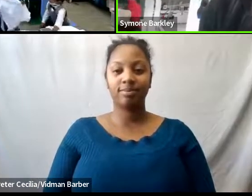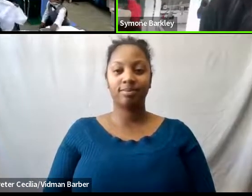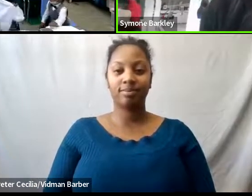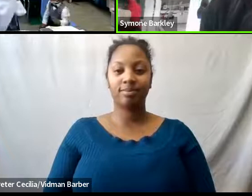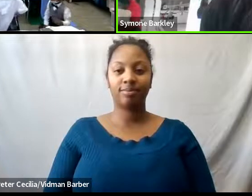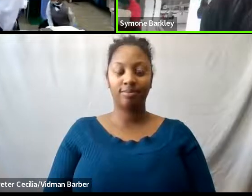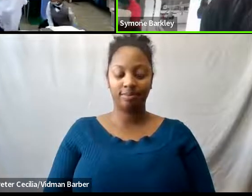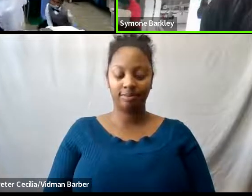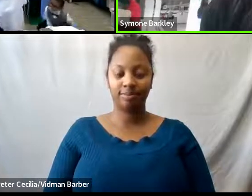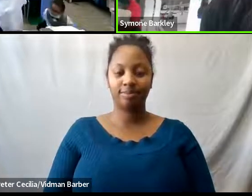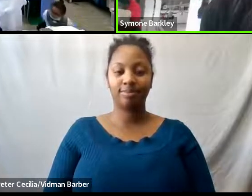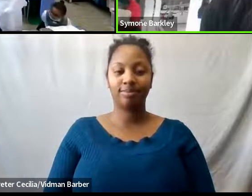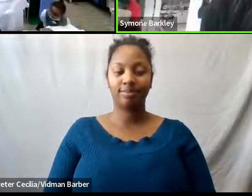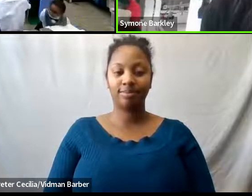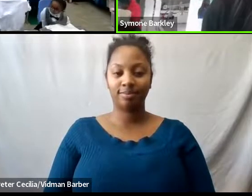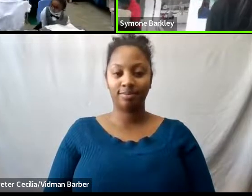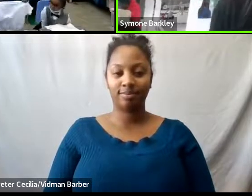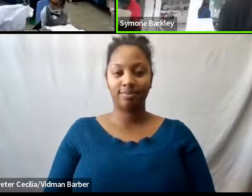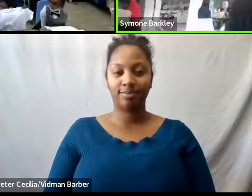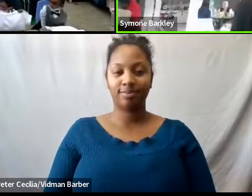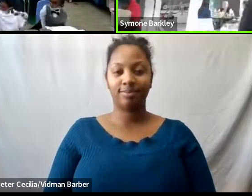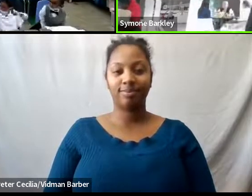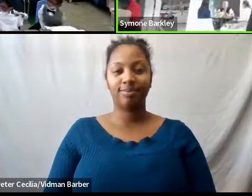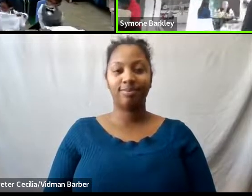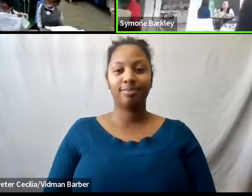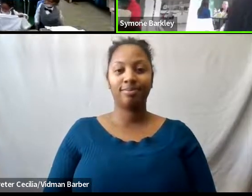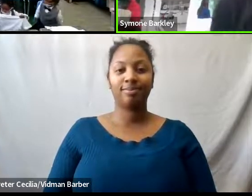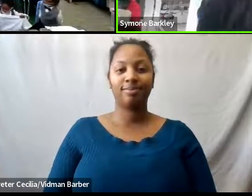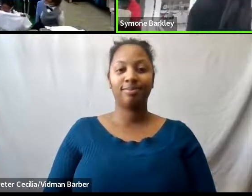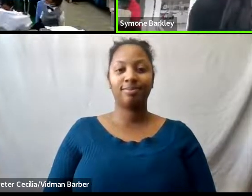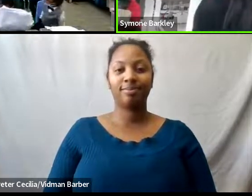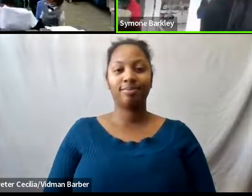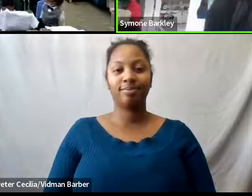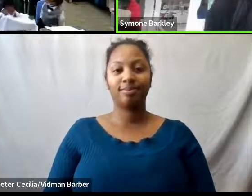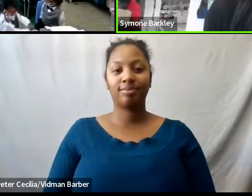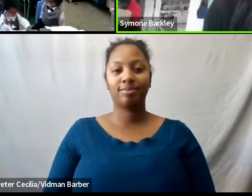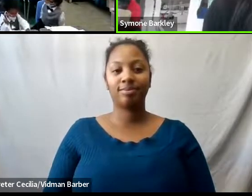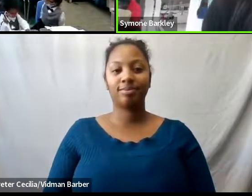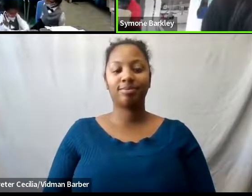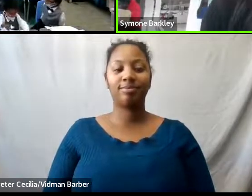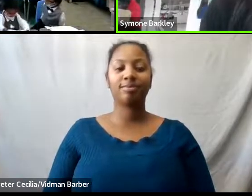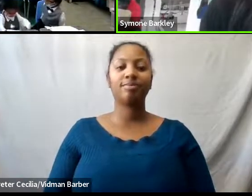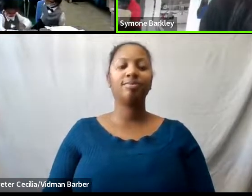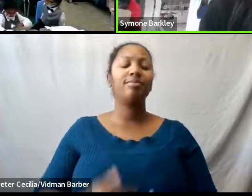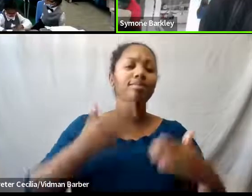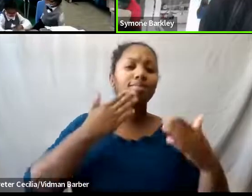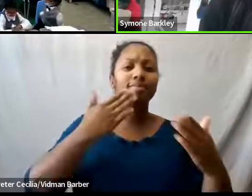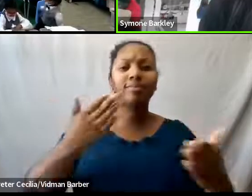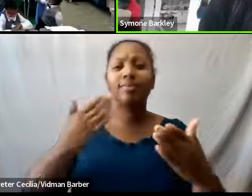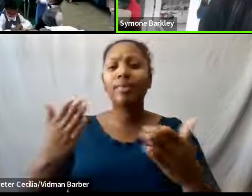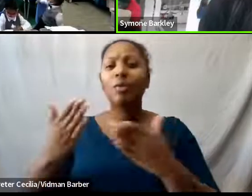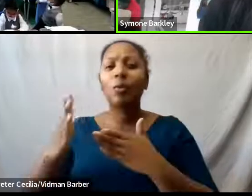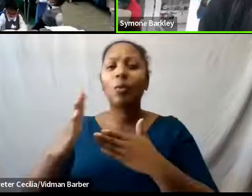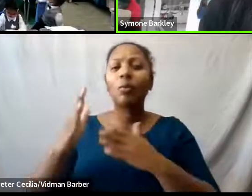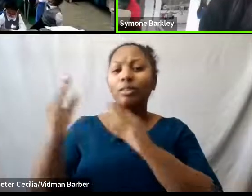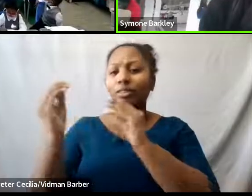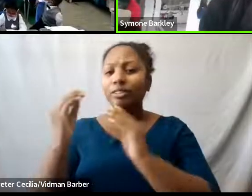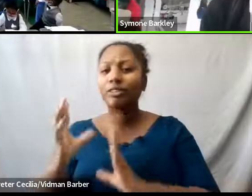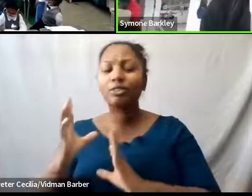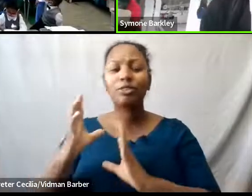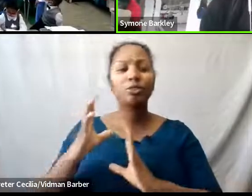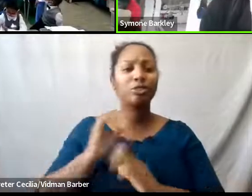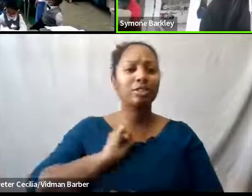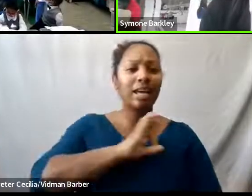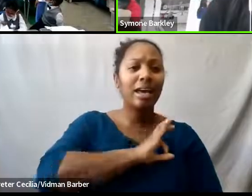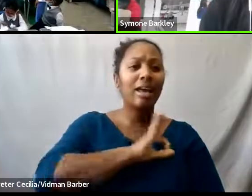All right. Thank you so much to all of the teachers and staff in the classroom for helping. I appreciate